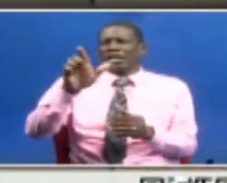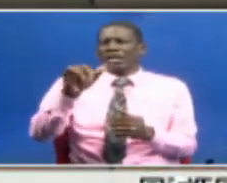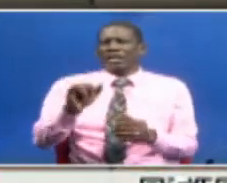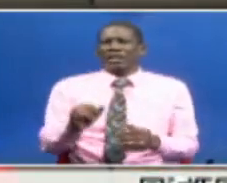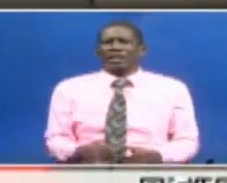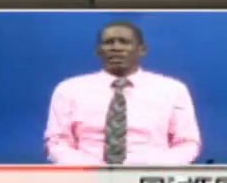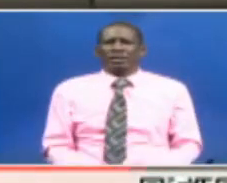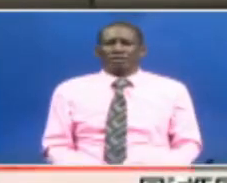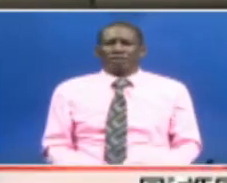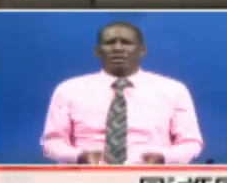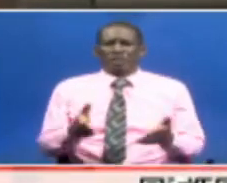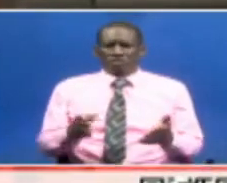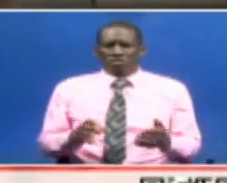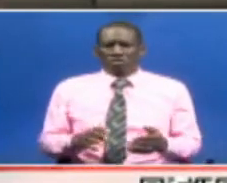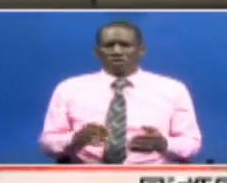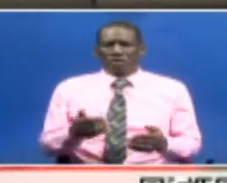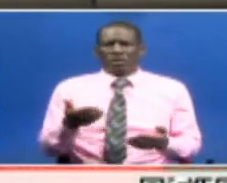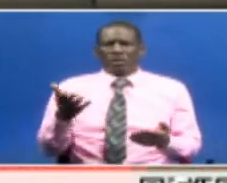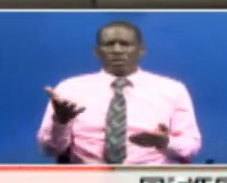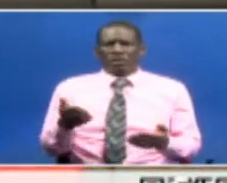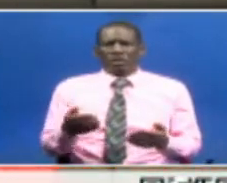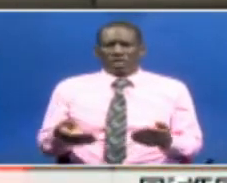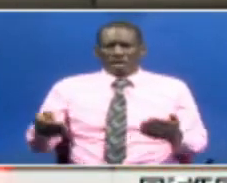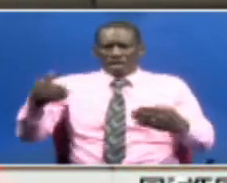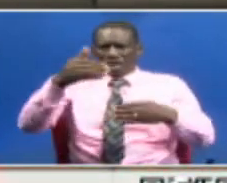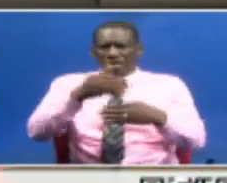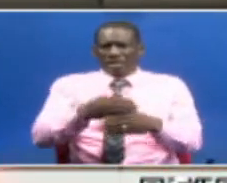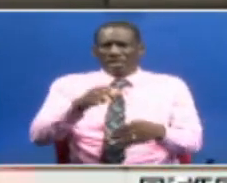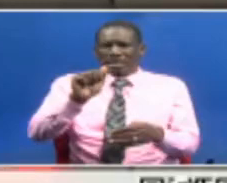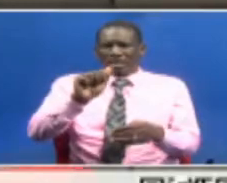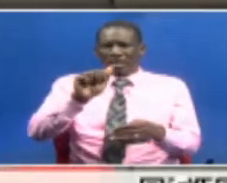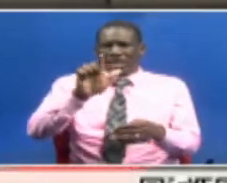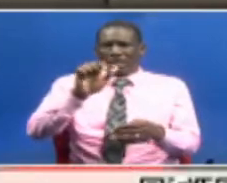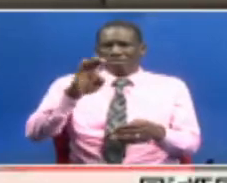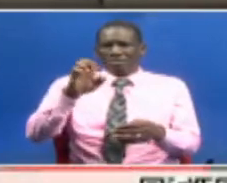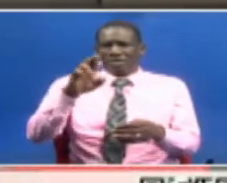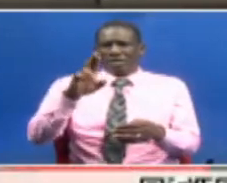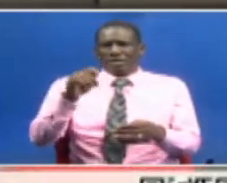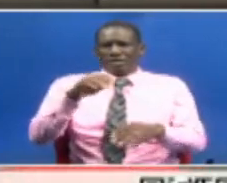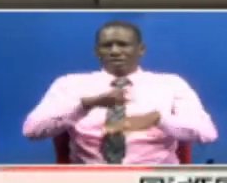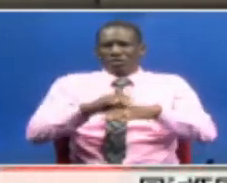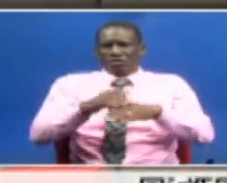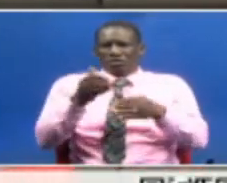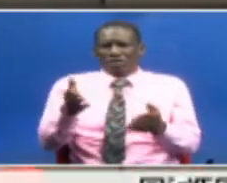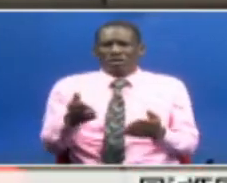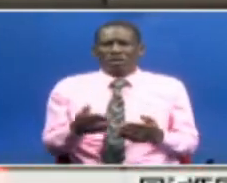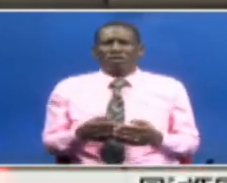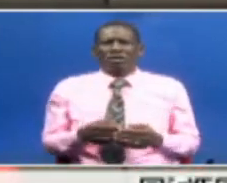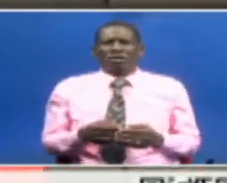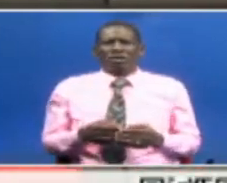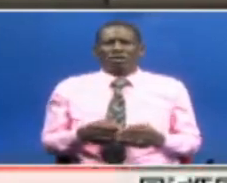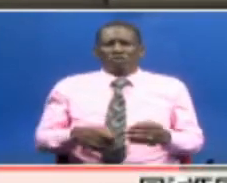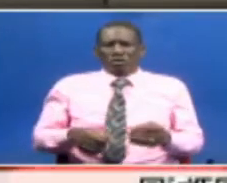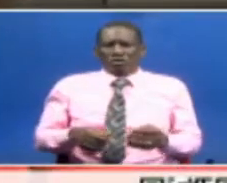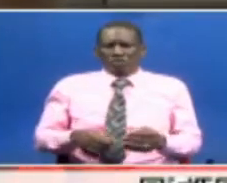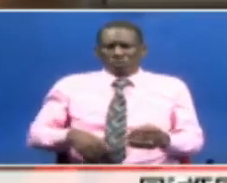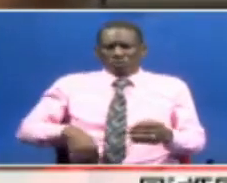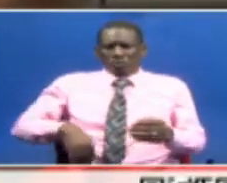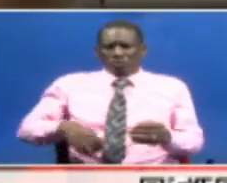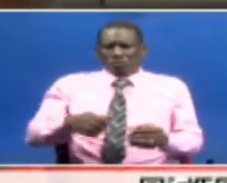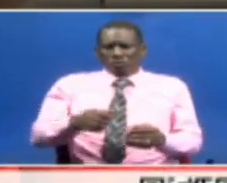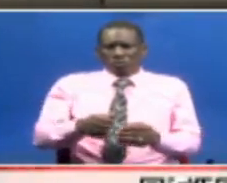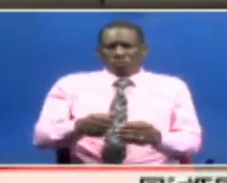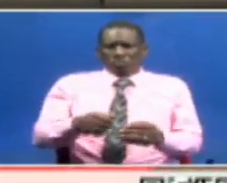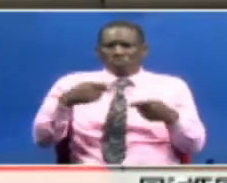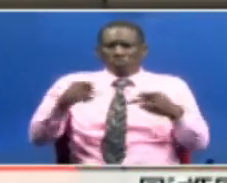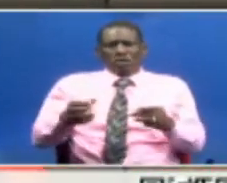And the addition of Albert is really a good addition because he brings the experience from abroad. He understands the game, so